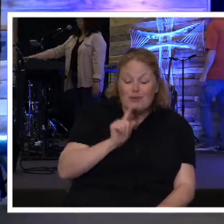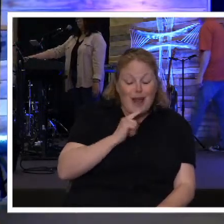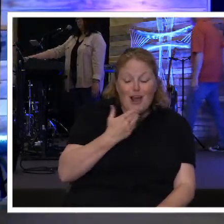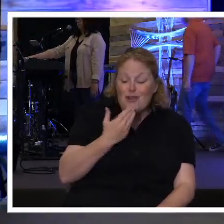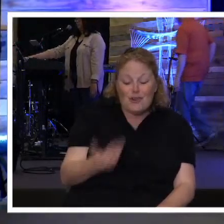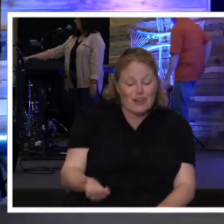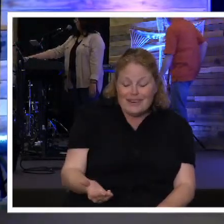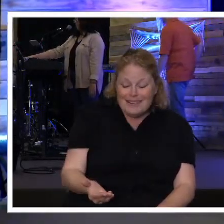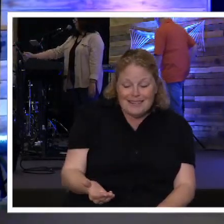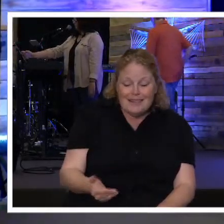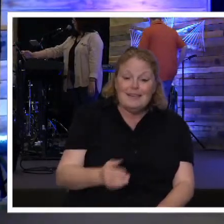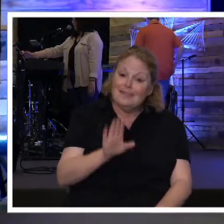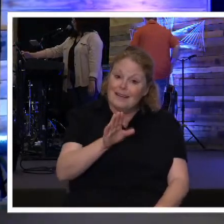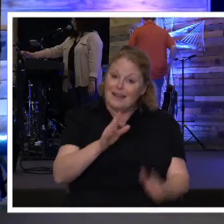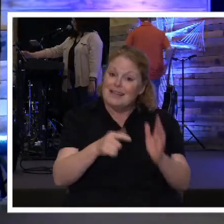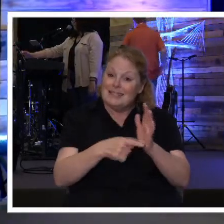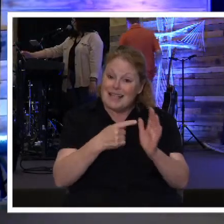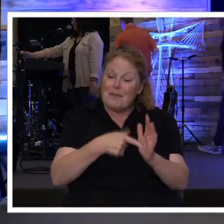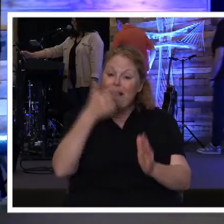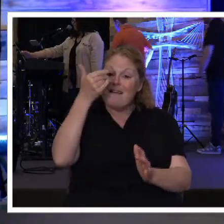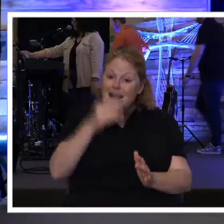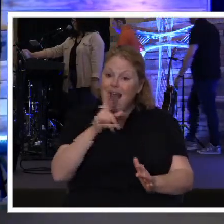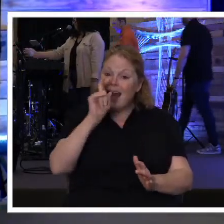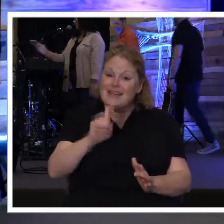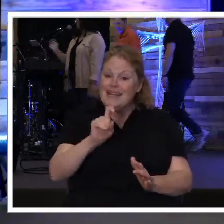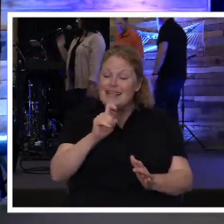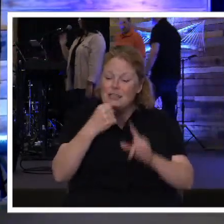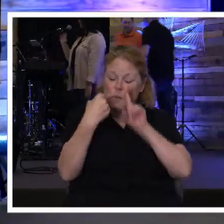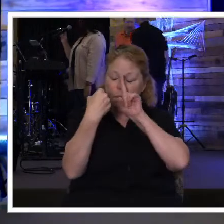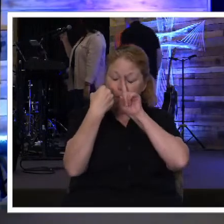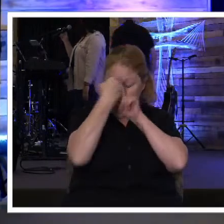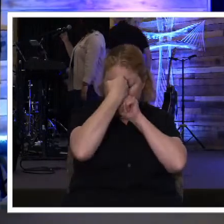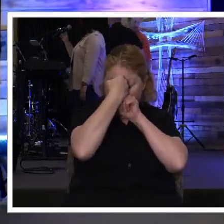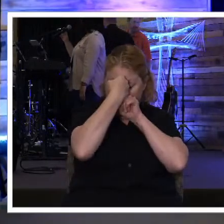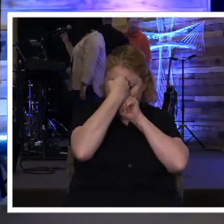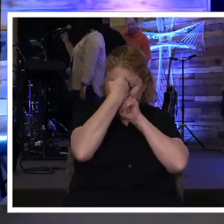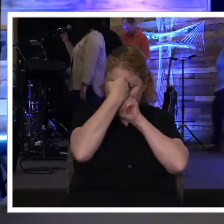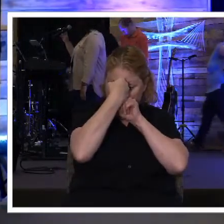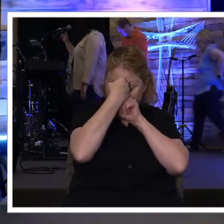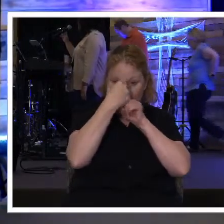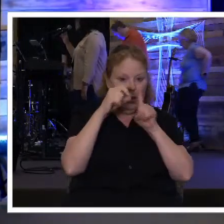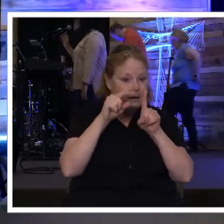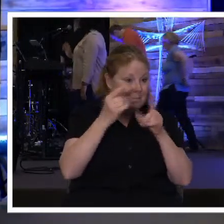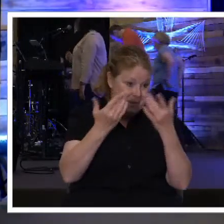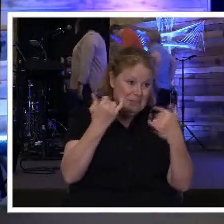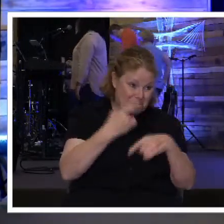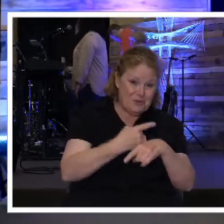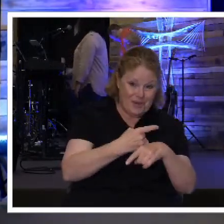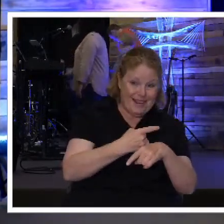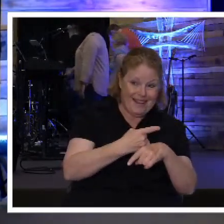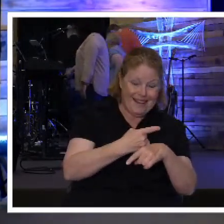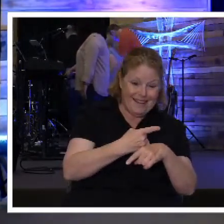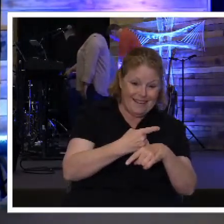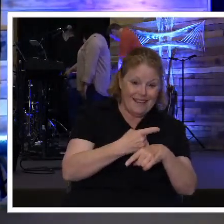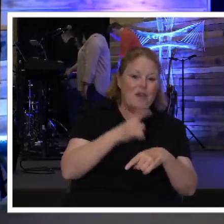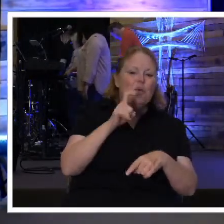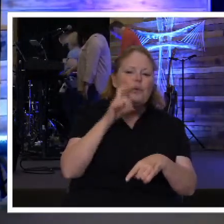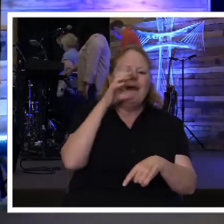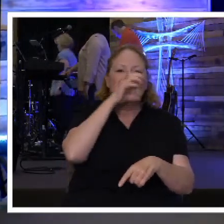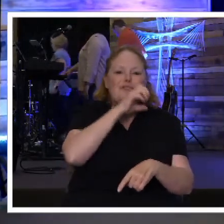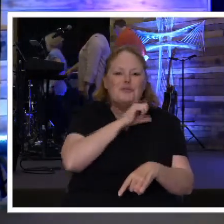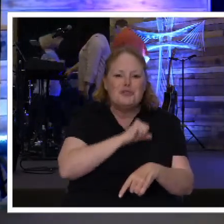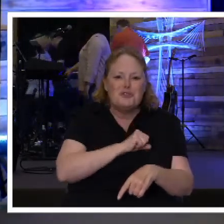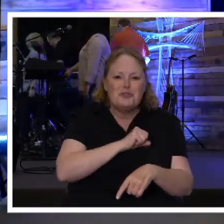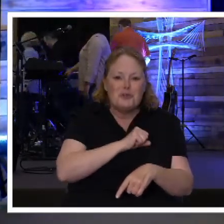that there are times in our life when God needs to shake us up just a little bit, like he may be doing today. We need to assume some things